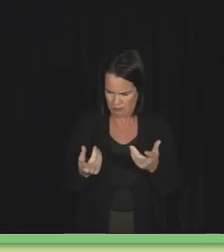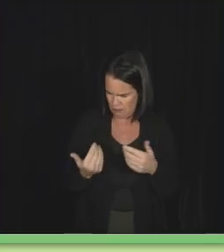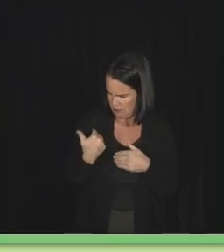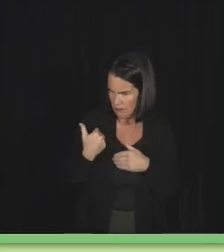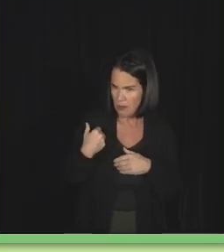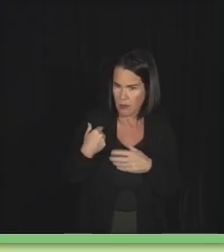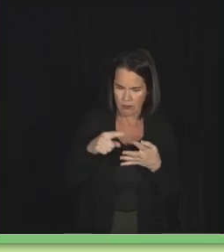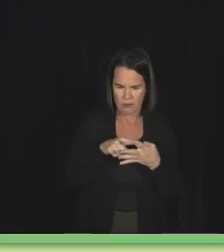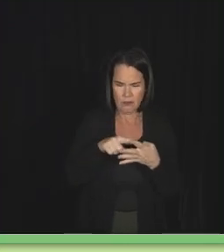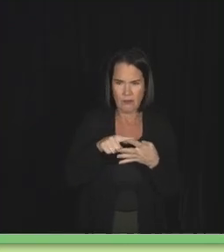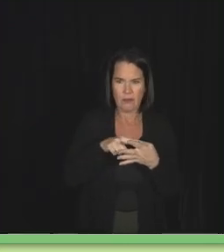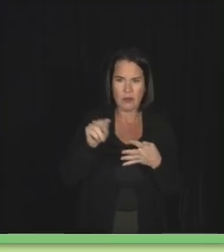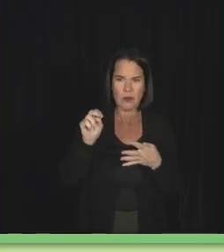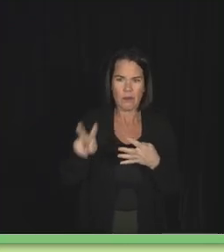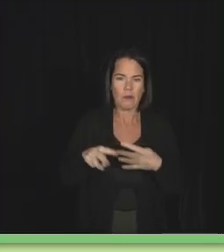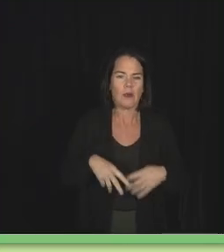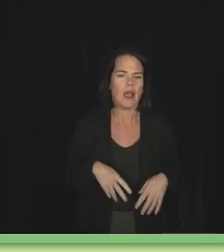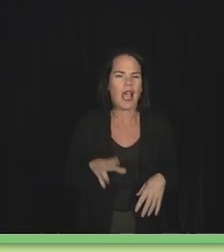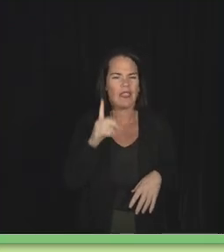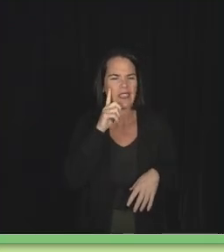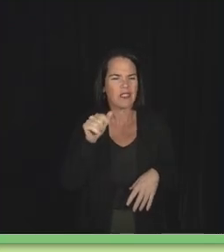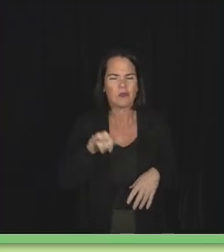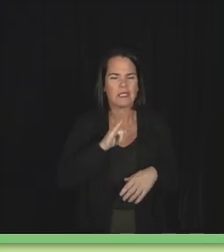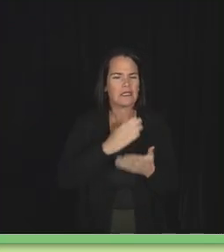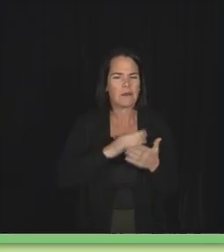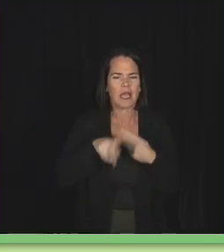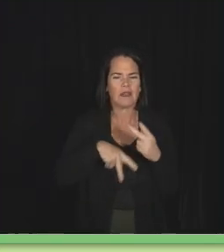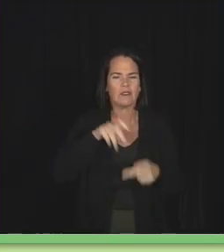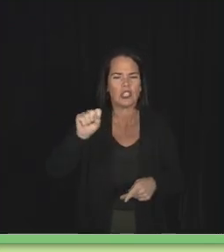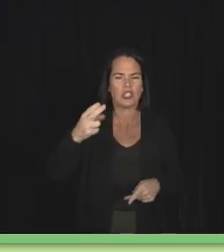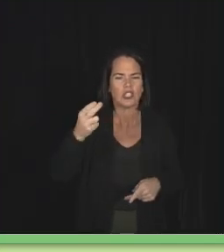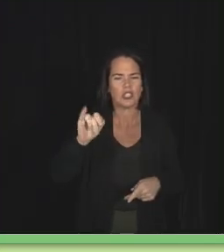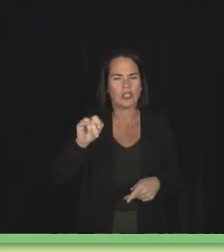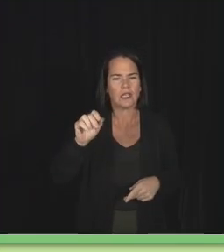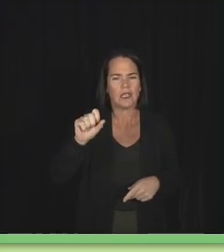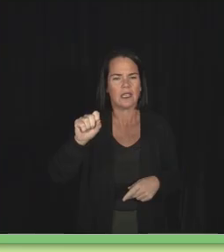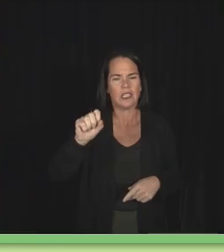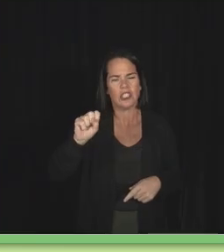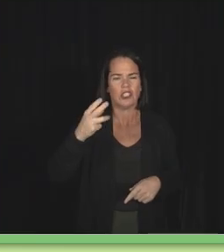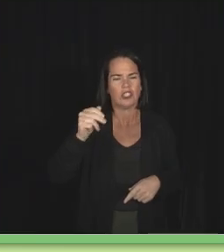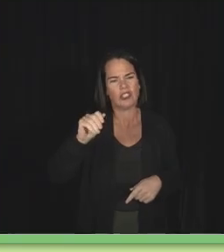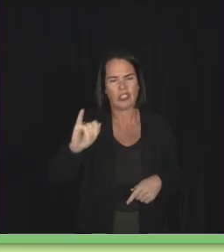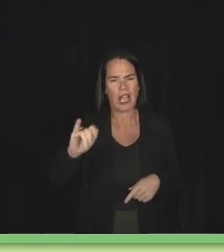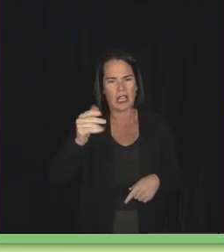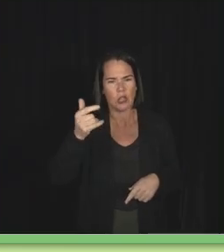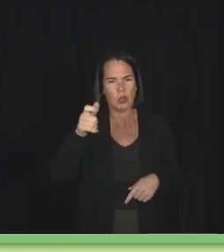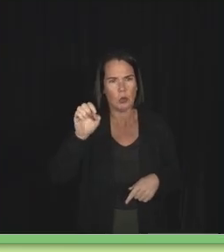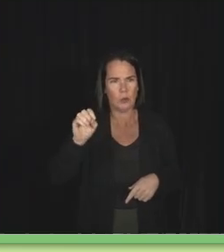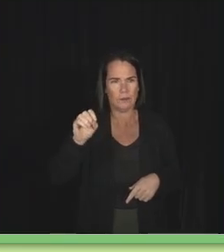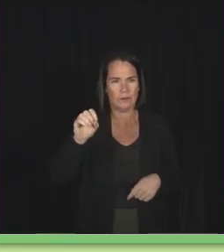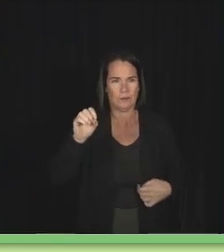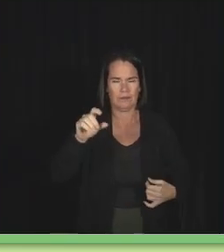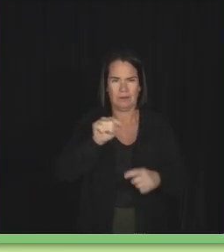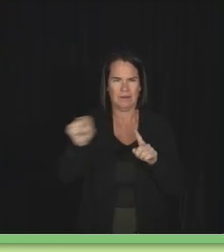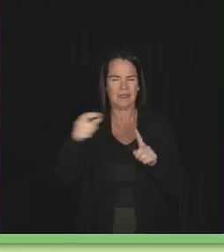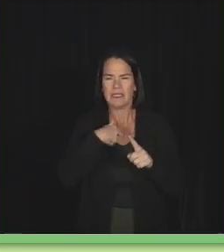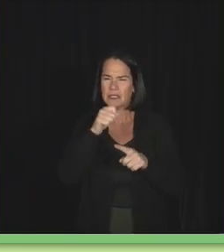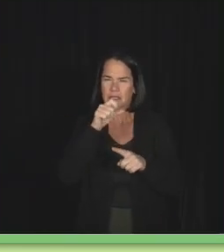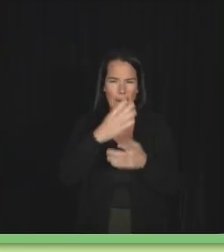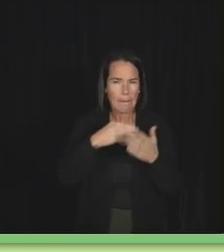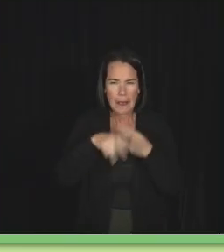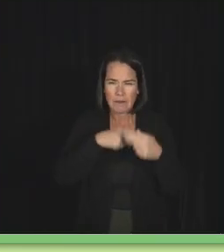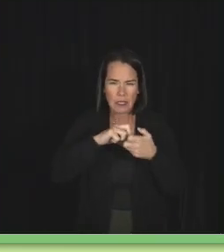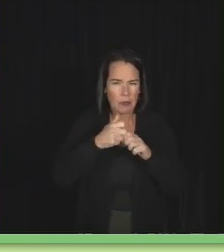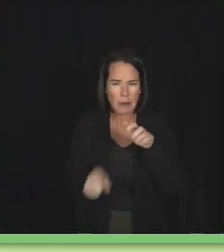month, I think it was the Shai Hulud issue that came up. It's just like this constant, security problems and stuff that, appear in our projects.